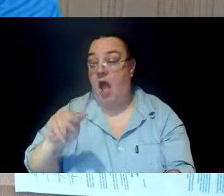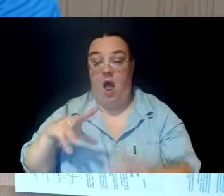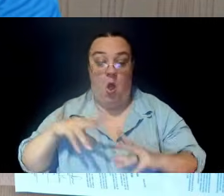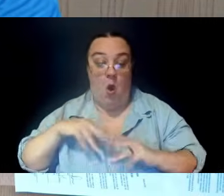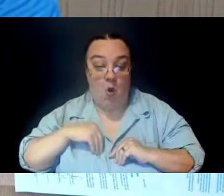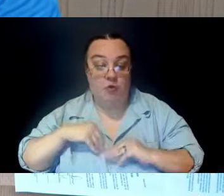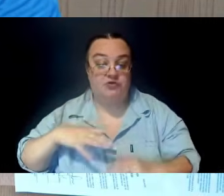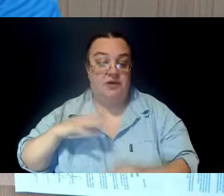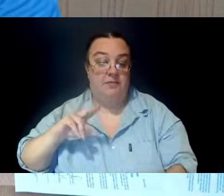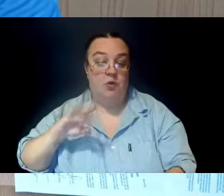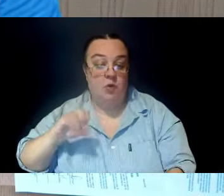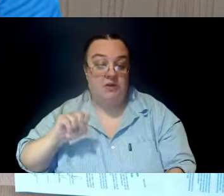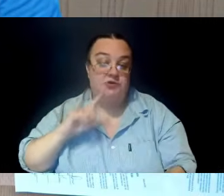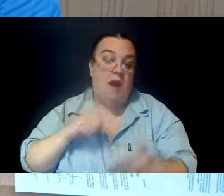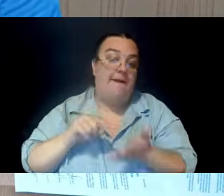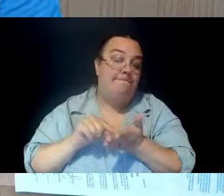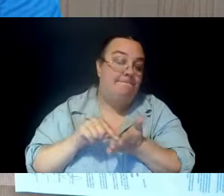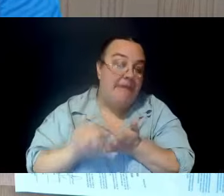paying a,